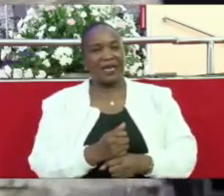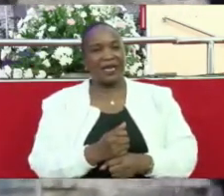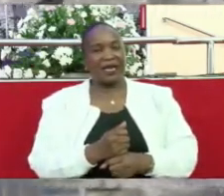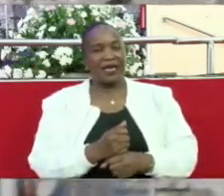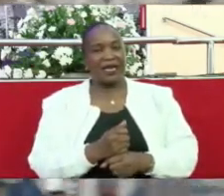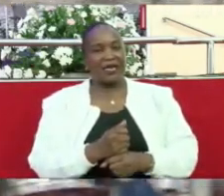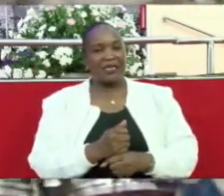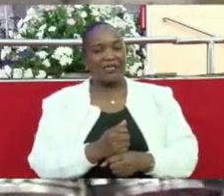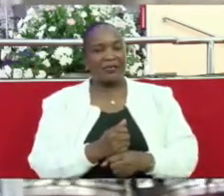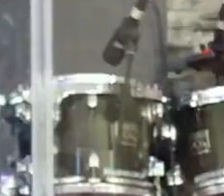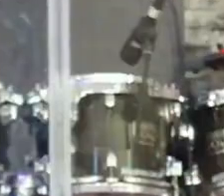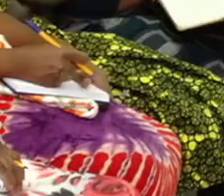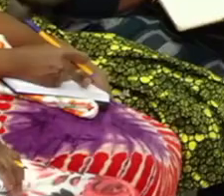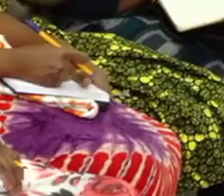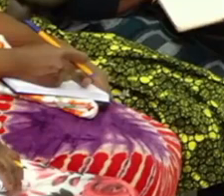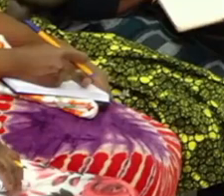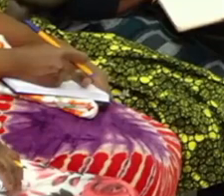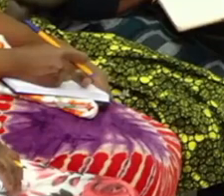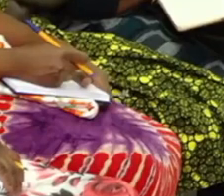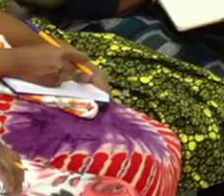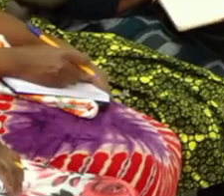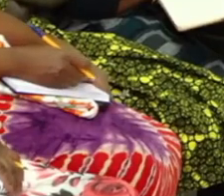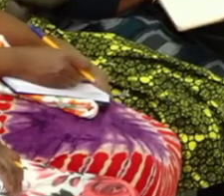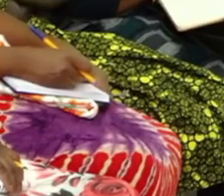Neither have I been ever asked to bring my papers, school